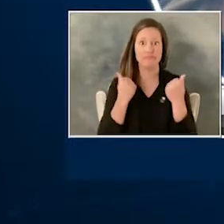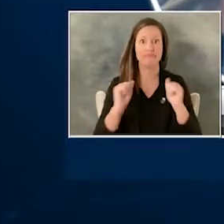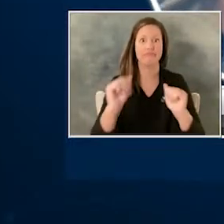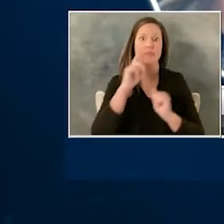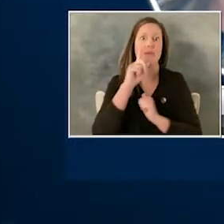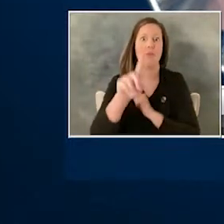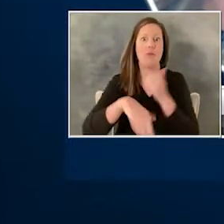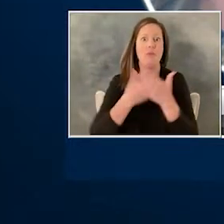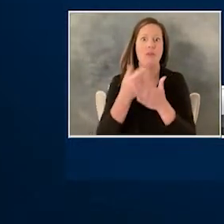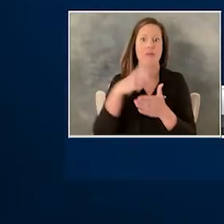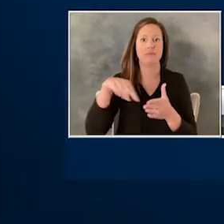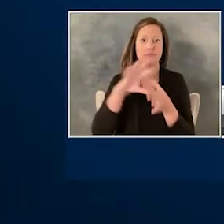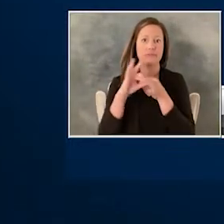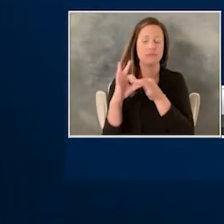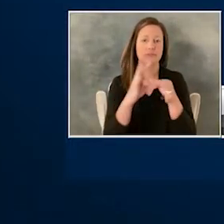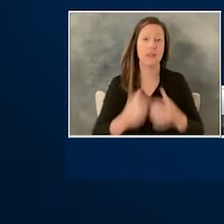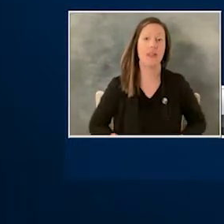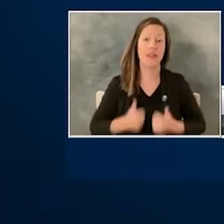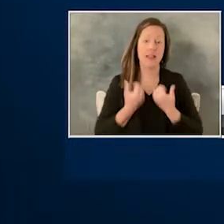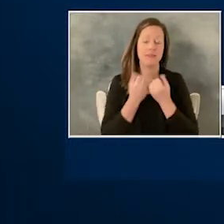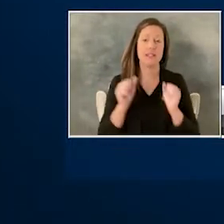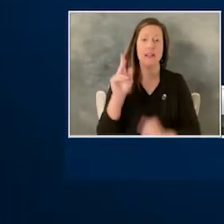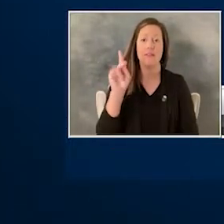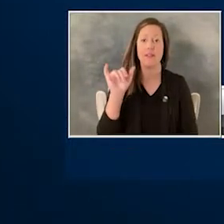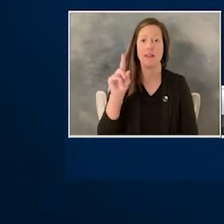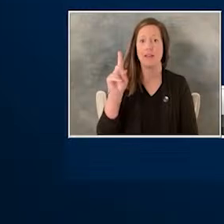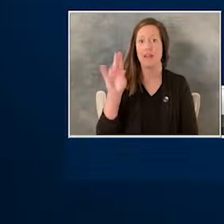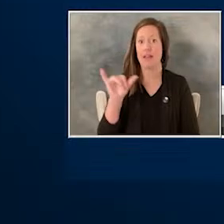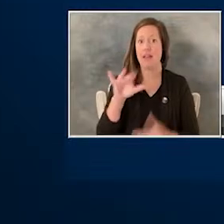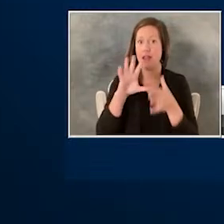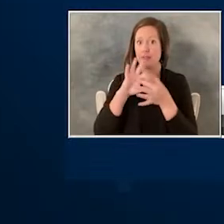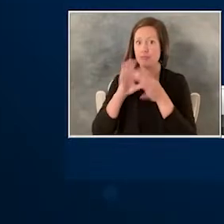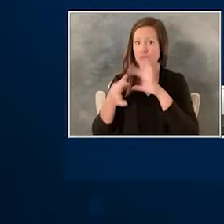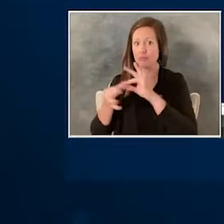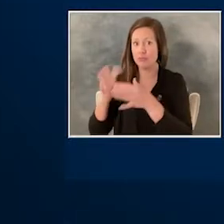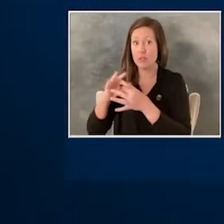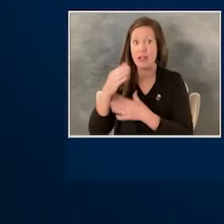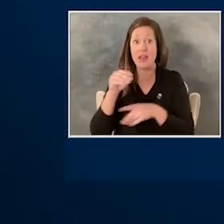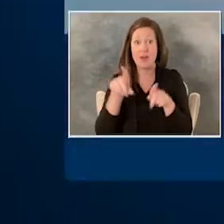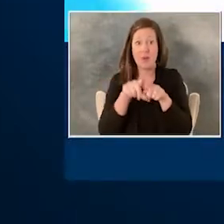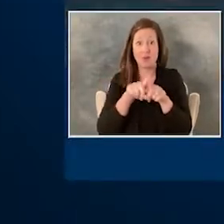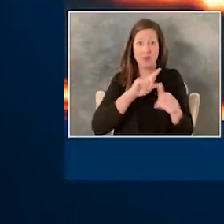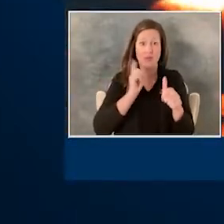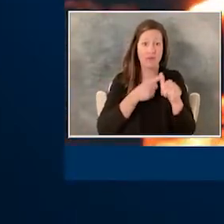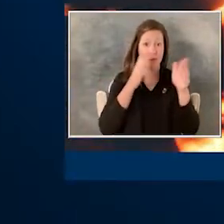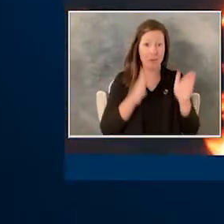The life-saving kidney chain and the selfless donor who made it possible.